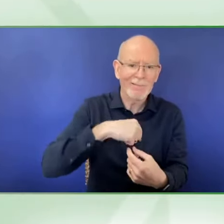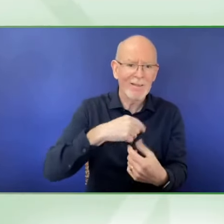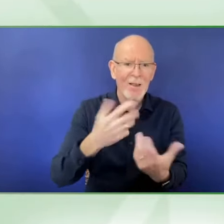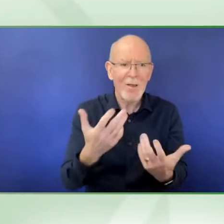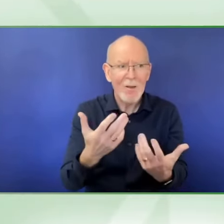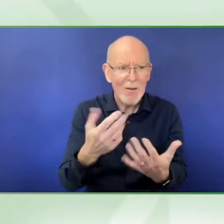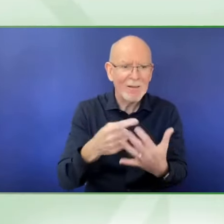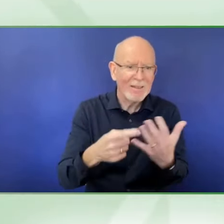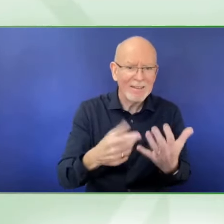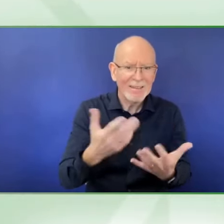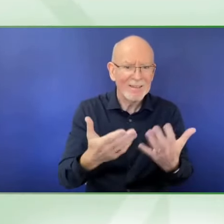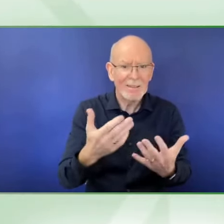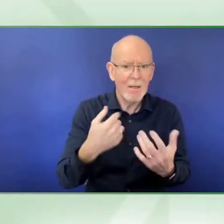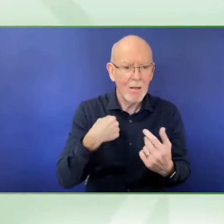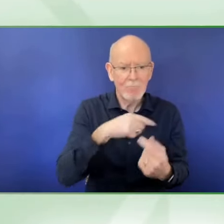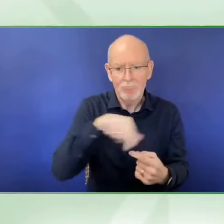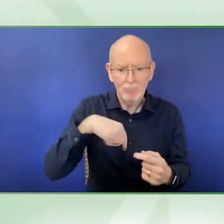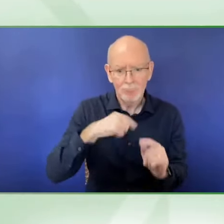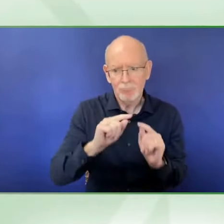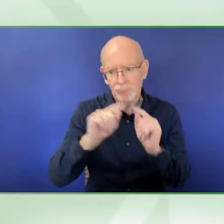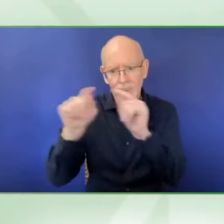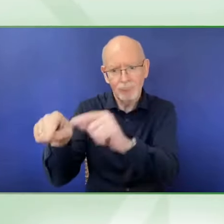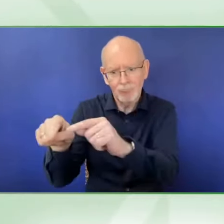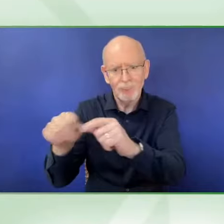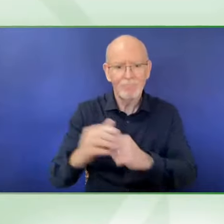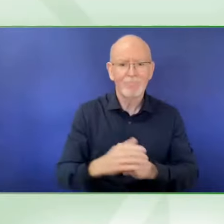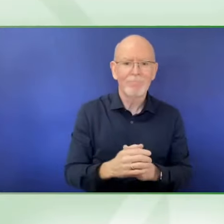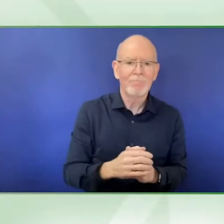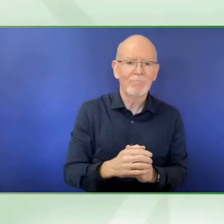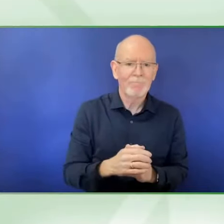very good practice in once pandemic